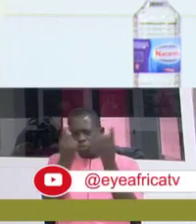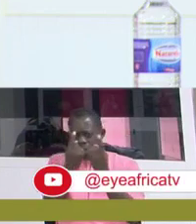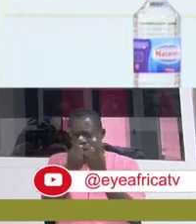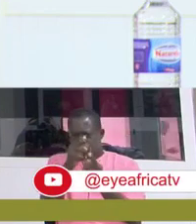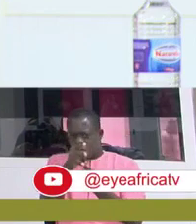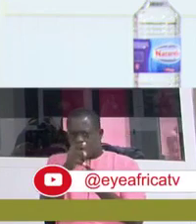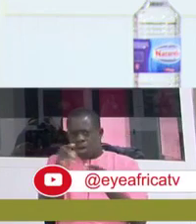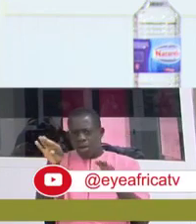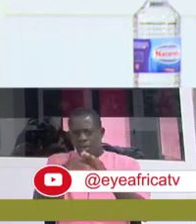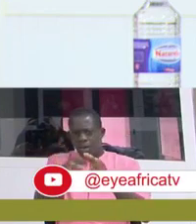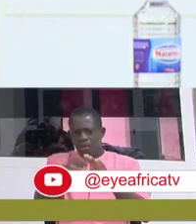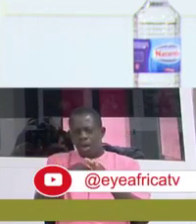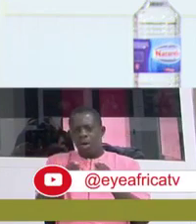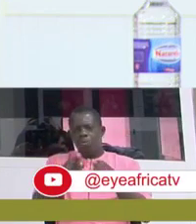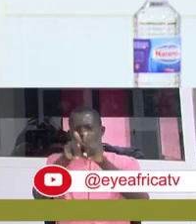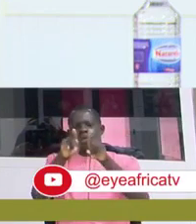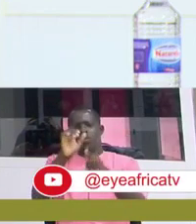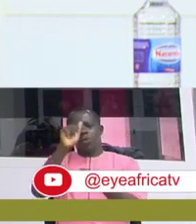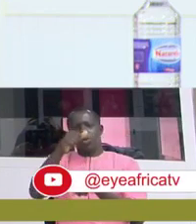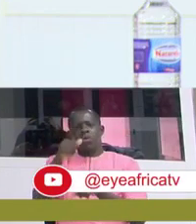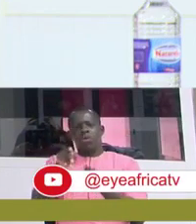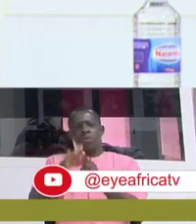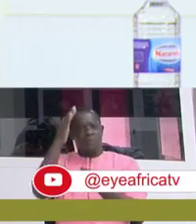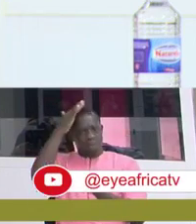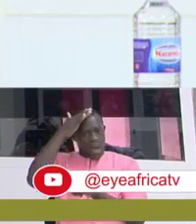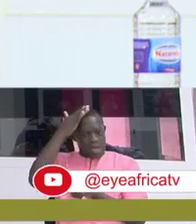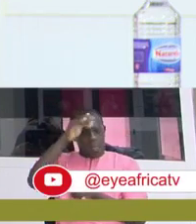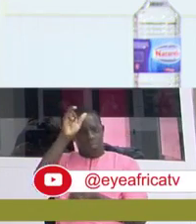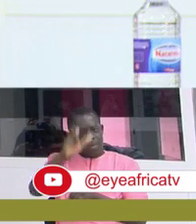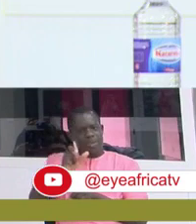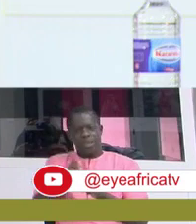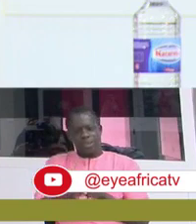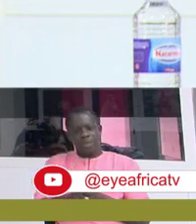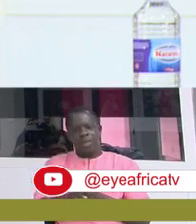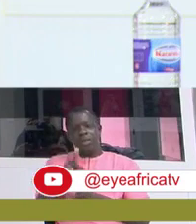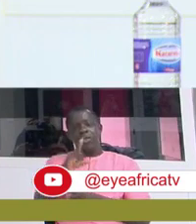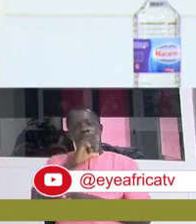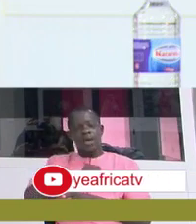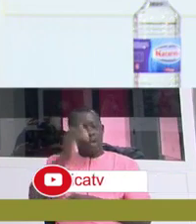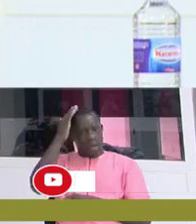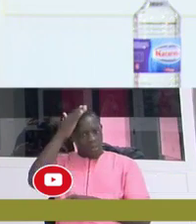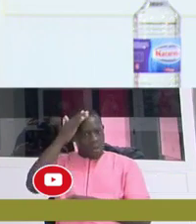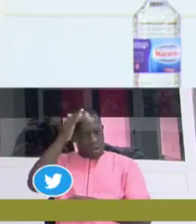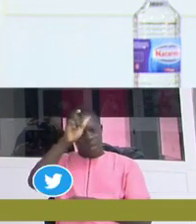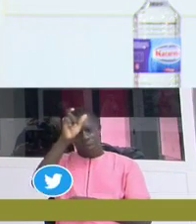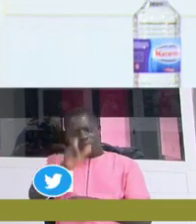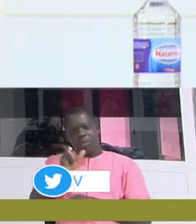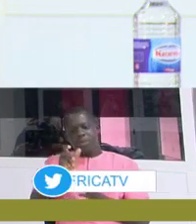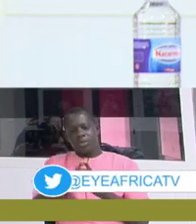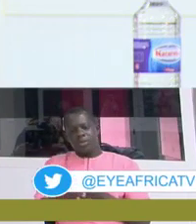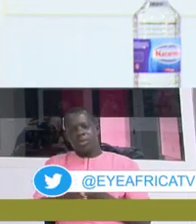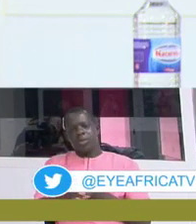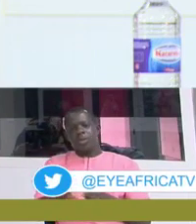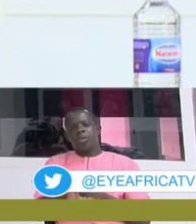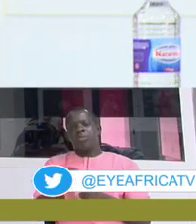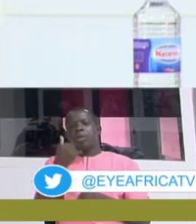said, you are in a program with a bandit. Kaye asisi mbandiyele di. I said, Assis is a bandit. Nkai bara bandia de nyanya nyonkodo nyanya nama nyonjonde kungona kungolam.